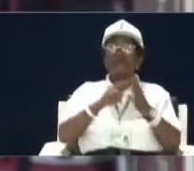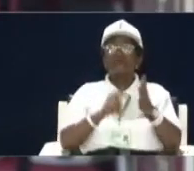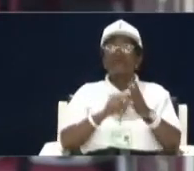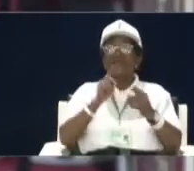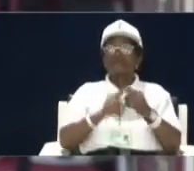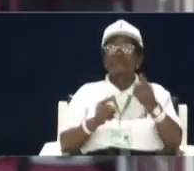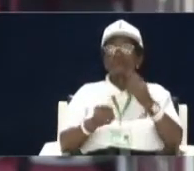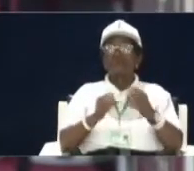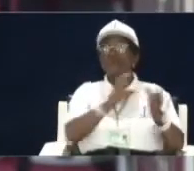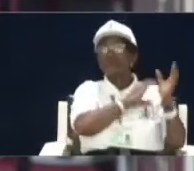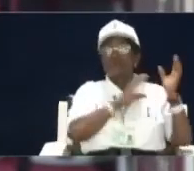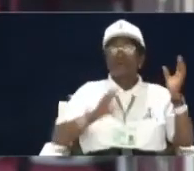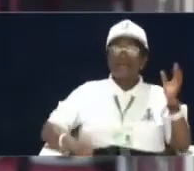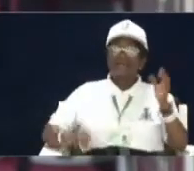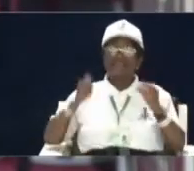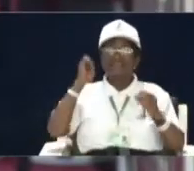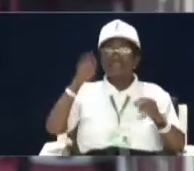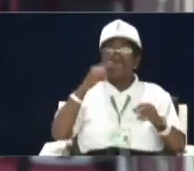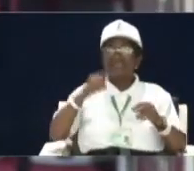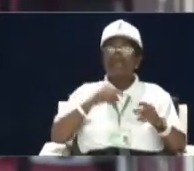I said, if God heals you,